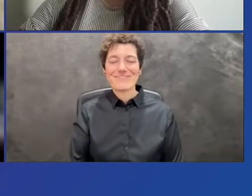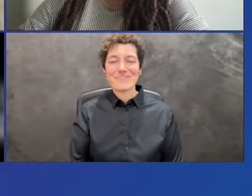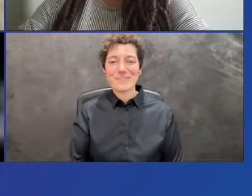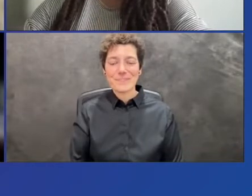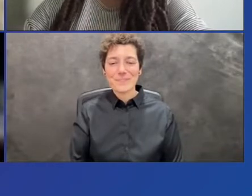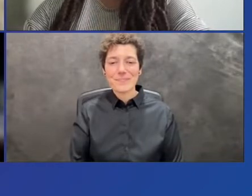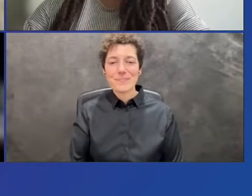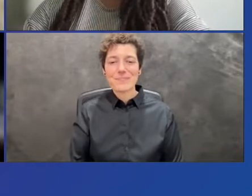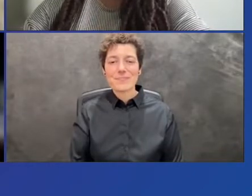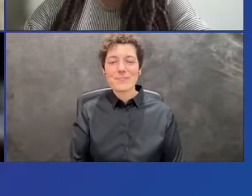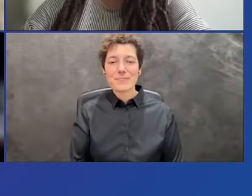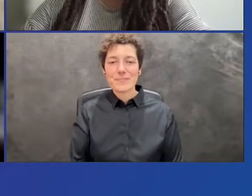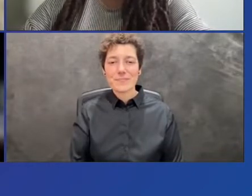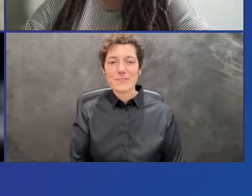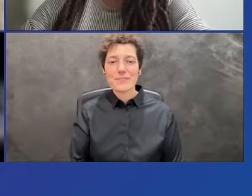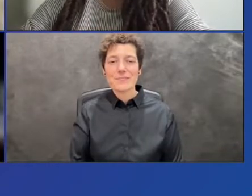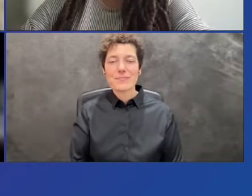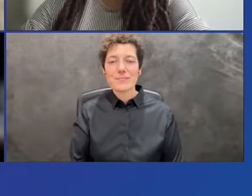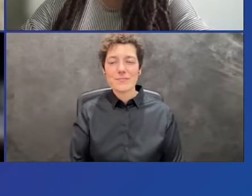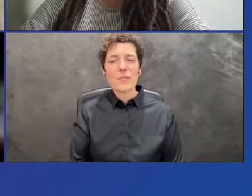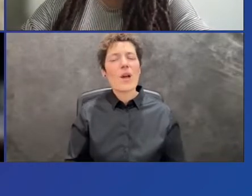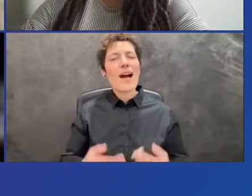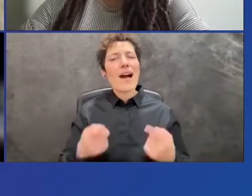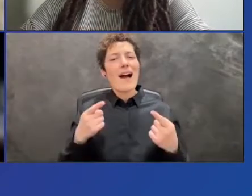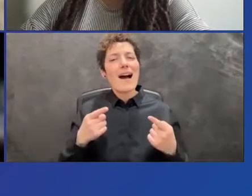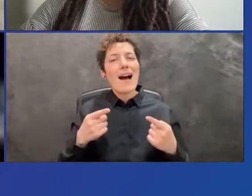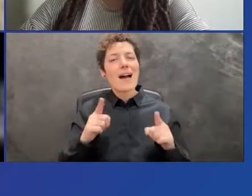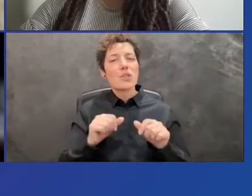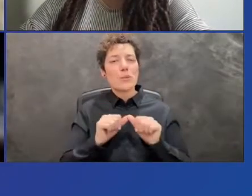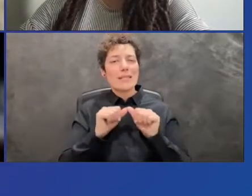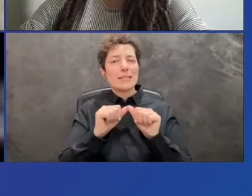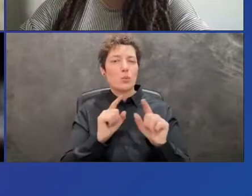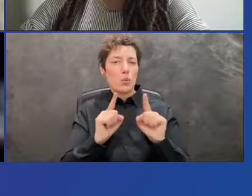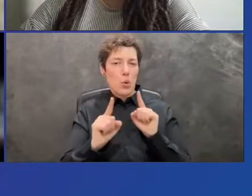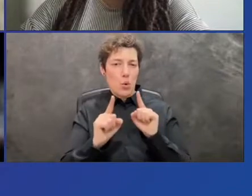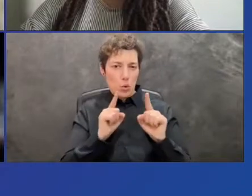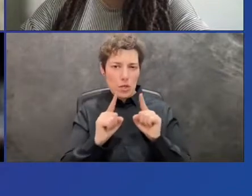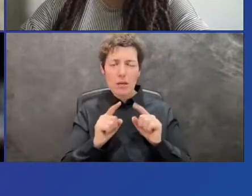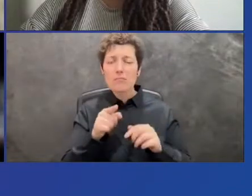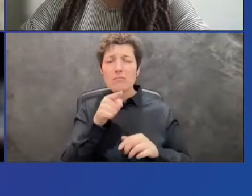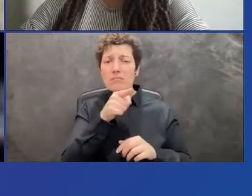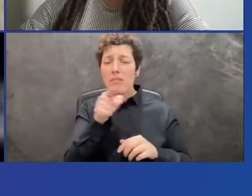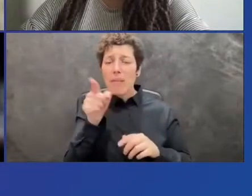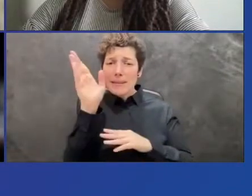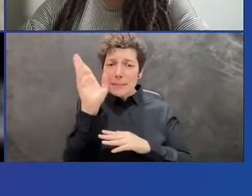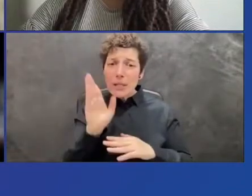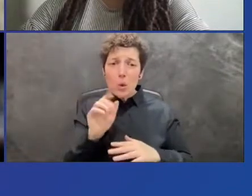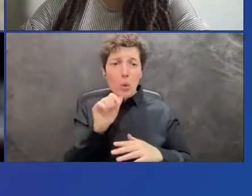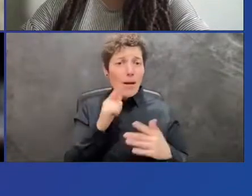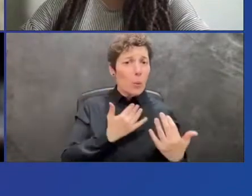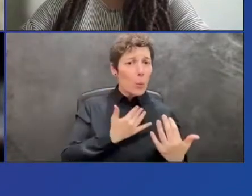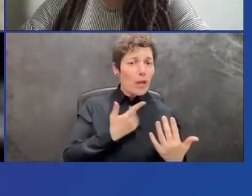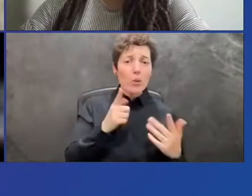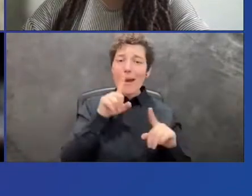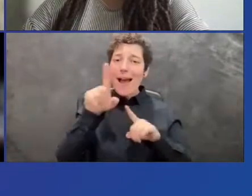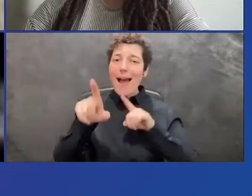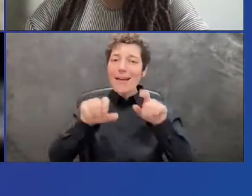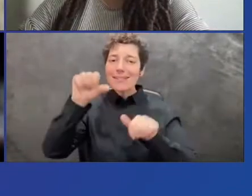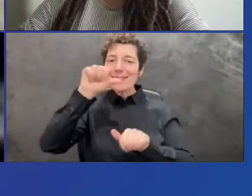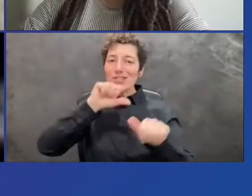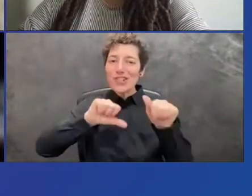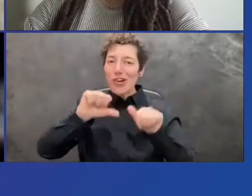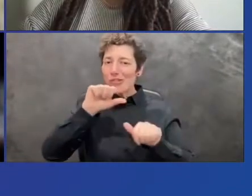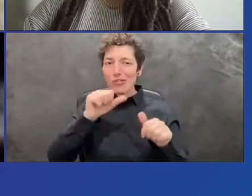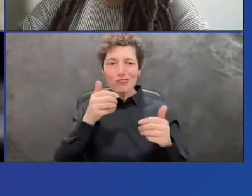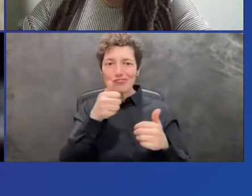there's one thing that came up. And again, as we continue this conversation, for all the speakers, feel free to ask each other questions. You know, if anything kind of comes up for you,